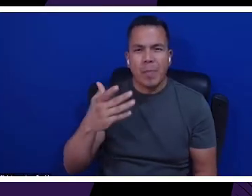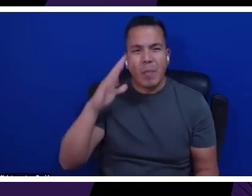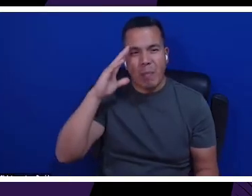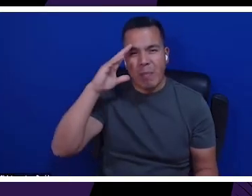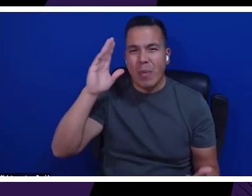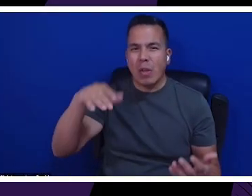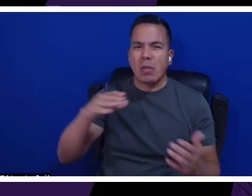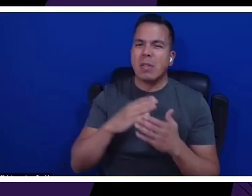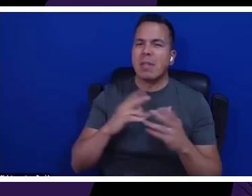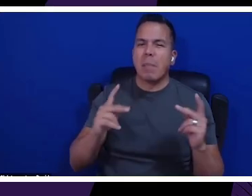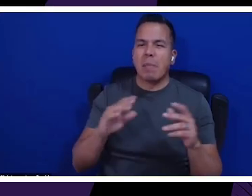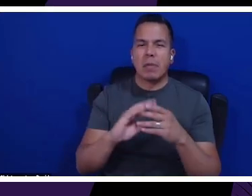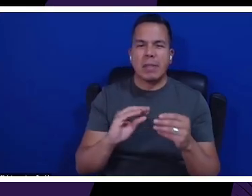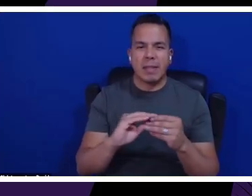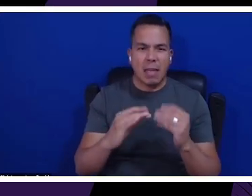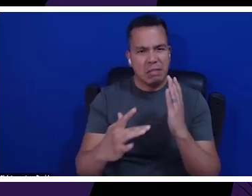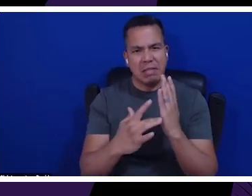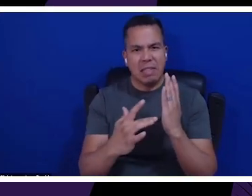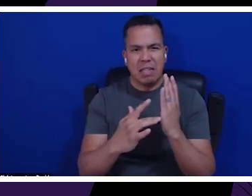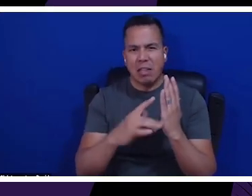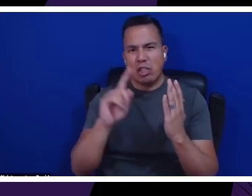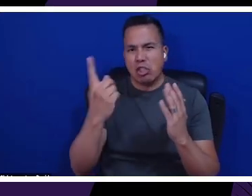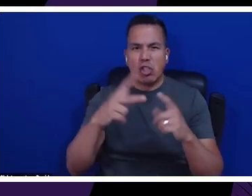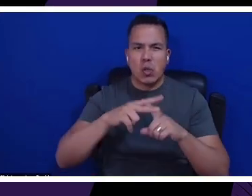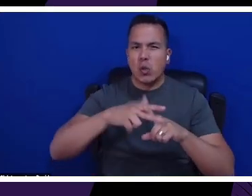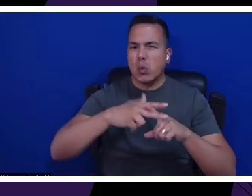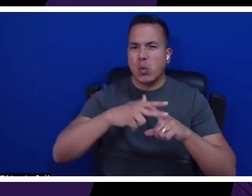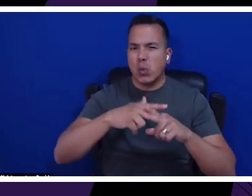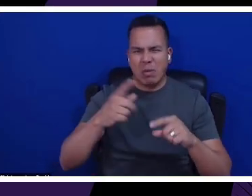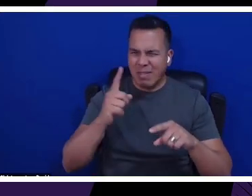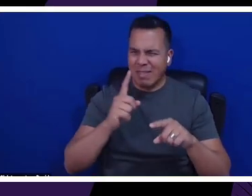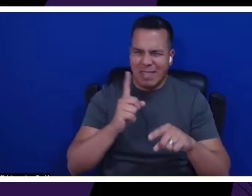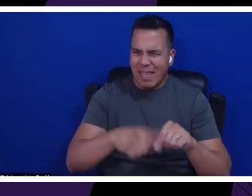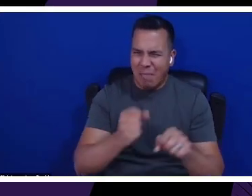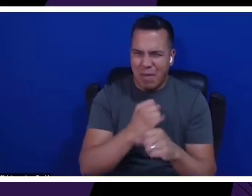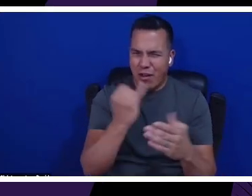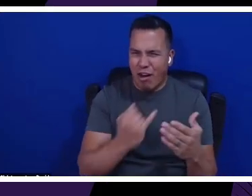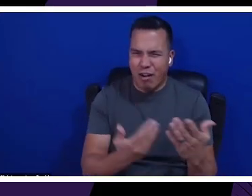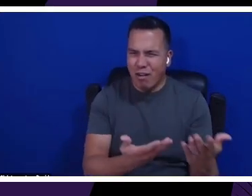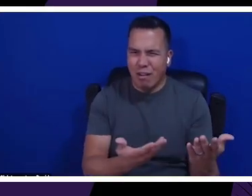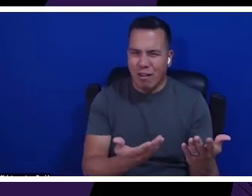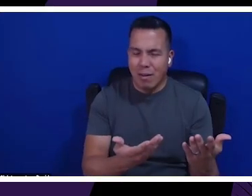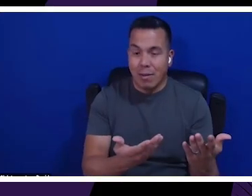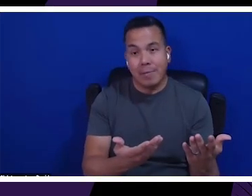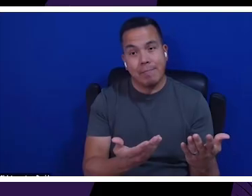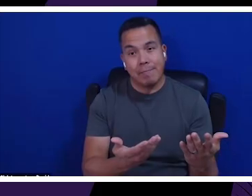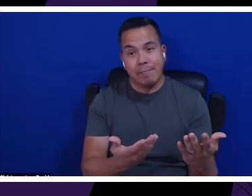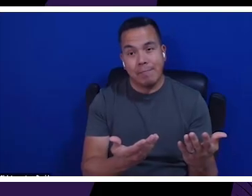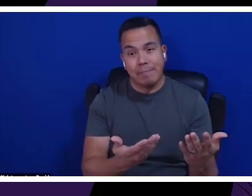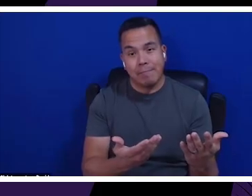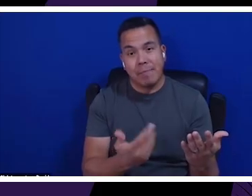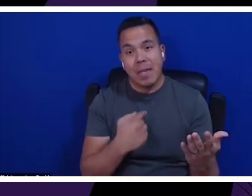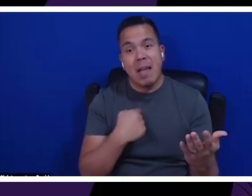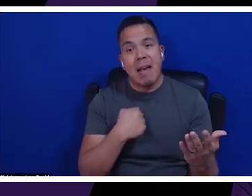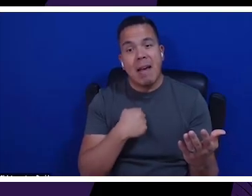people that say technology is just a tool that cannot make art. And I'm here to agree with